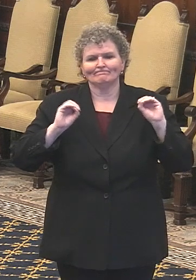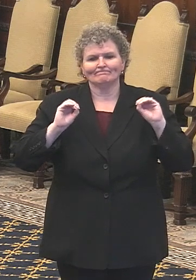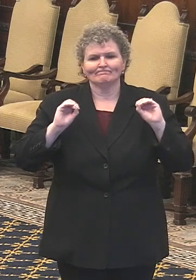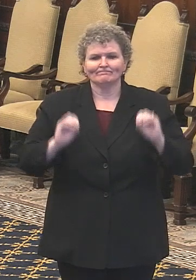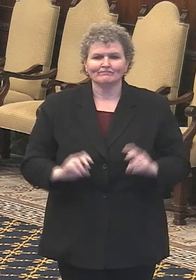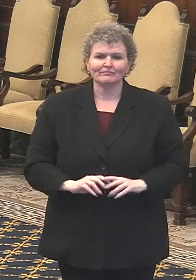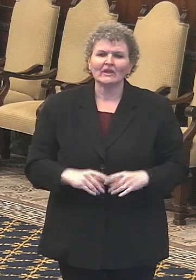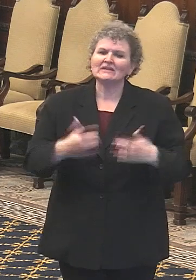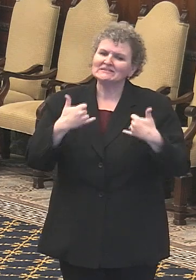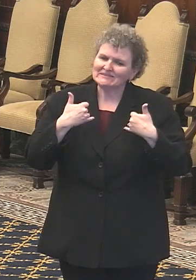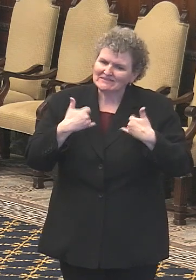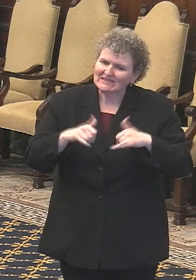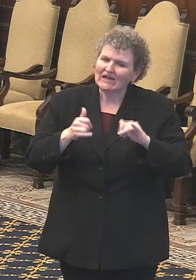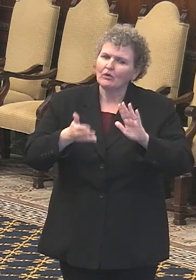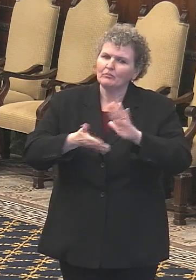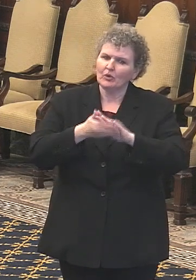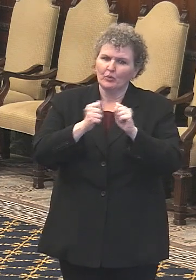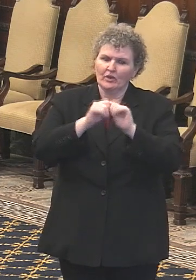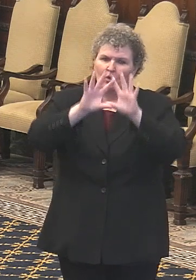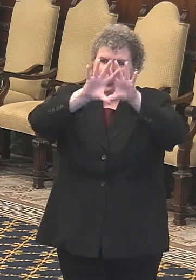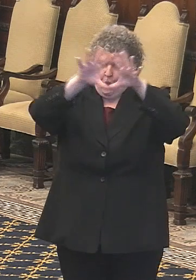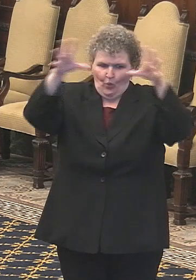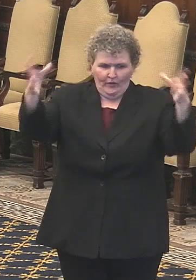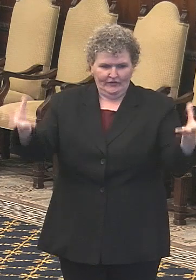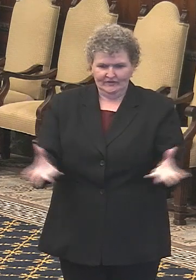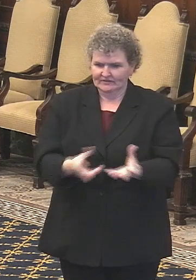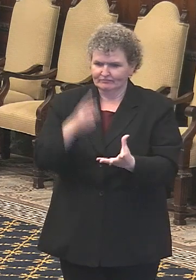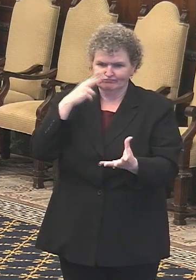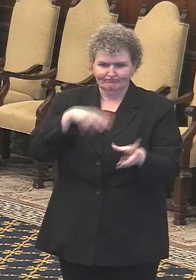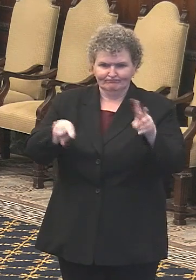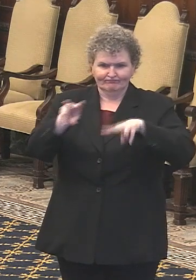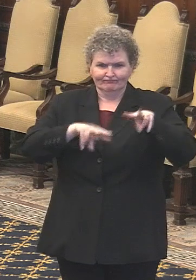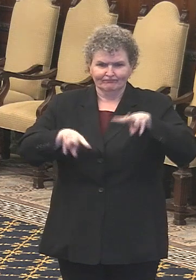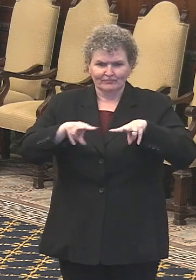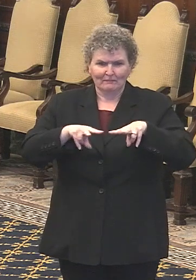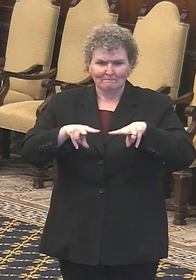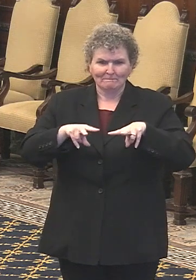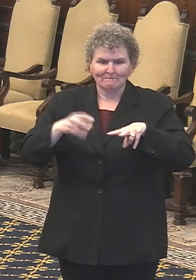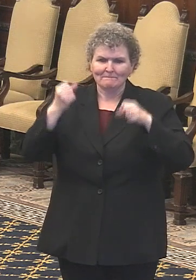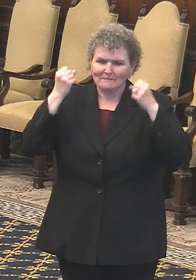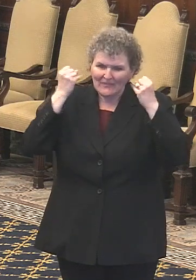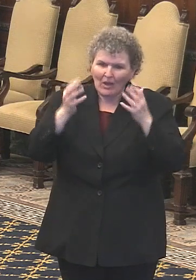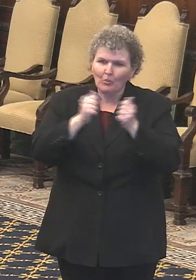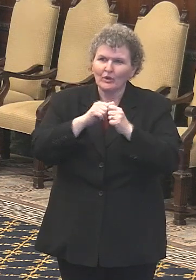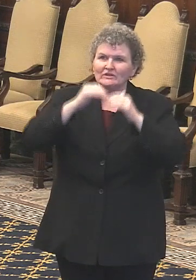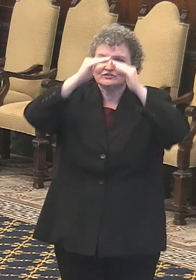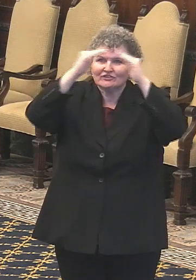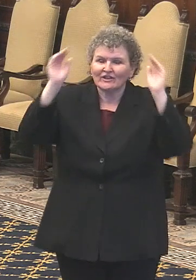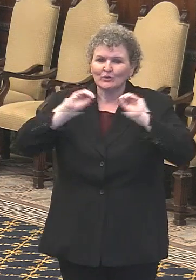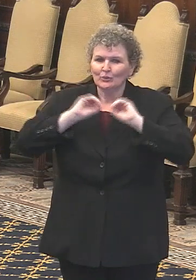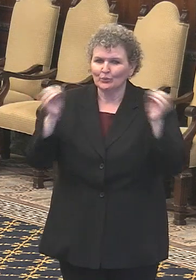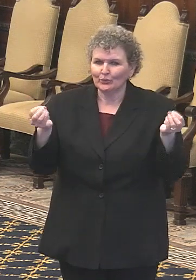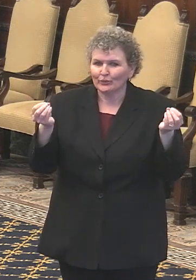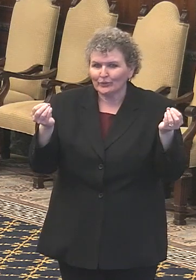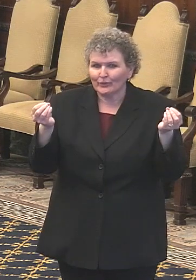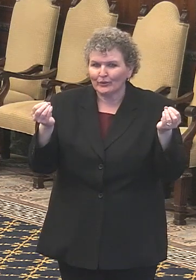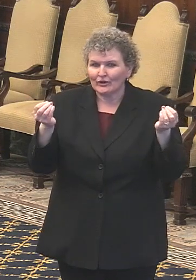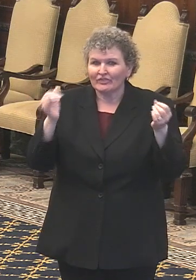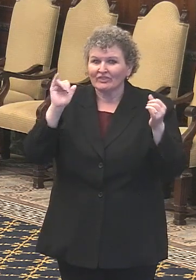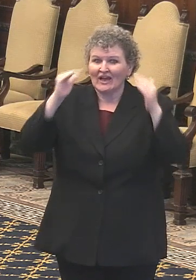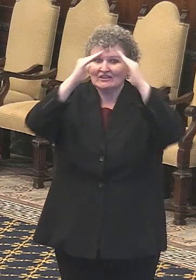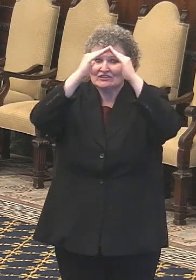address it holistically, given the large number of unsheltered individuals that we've seen and the strain and stress on our shelter system as a general